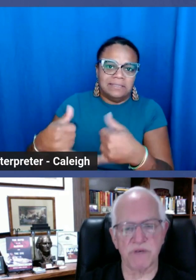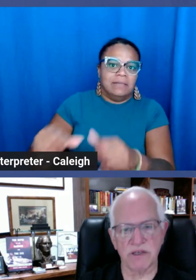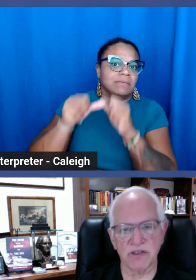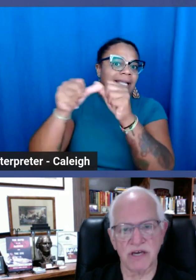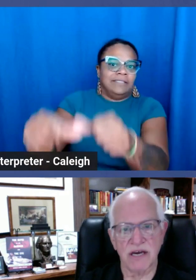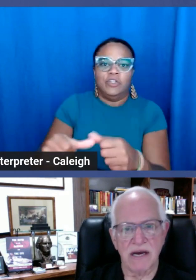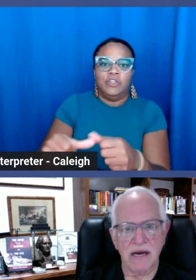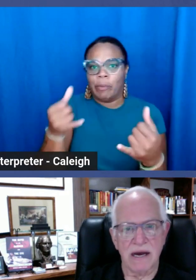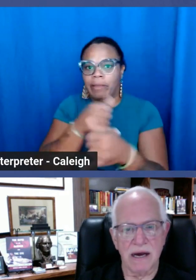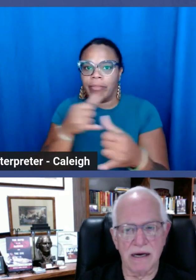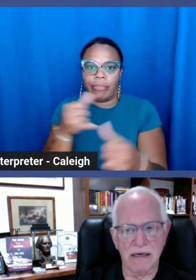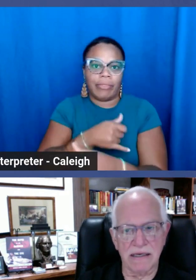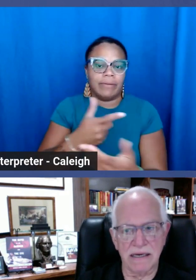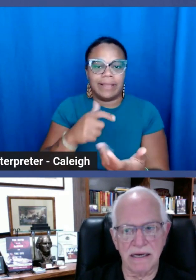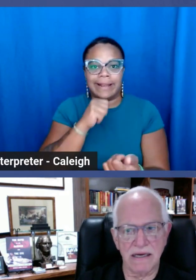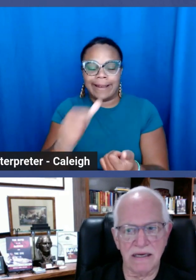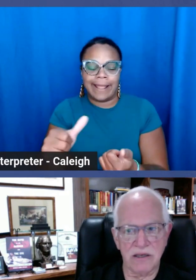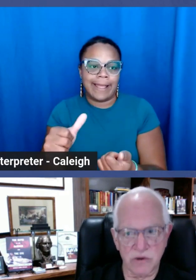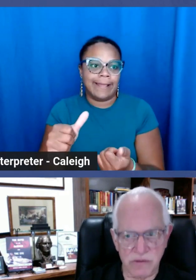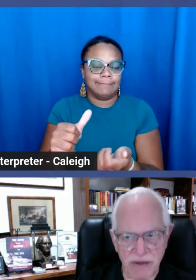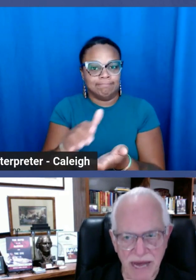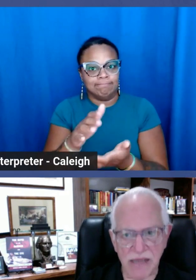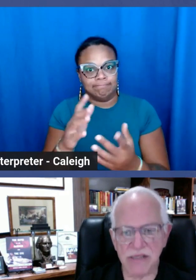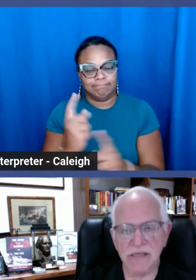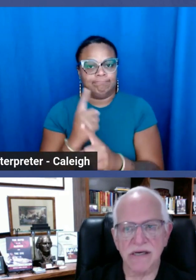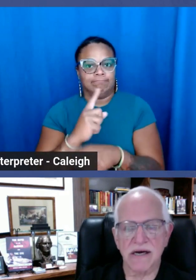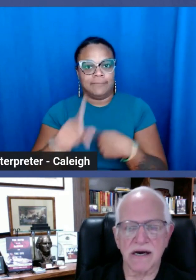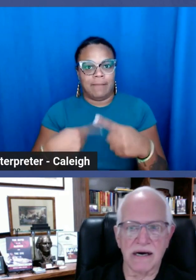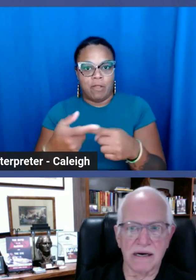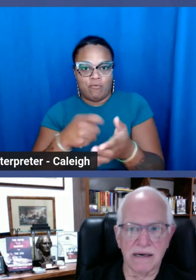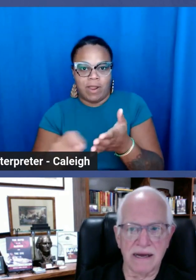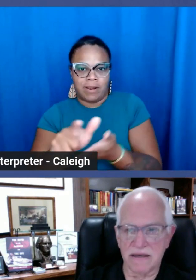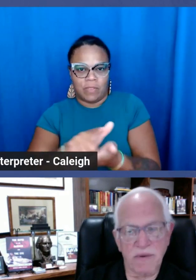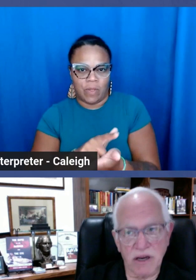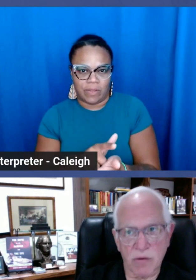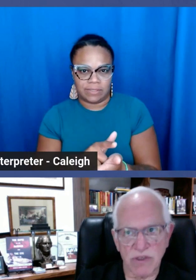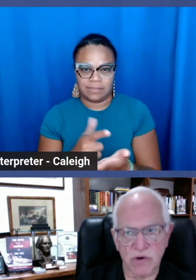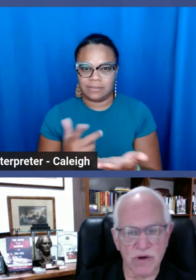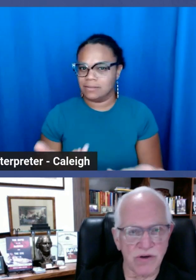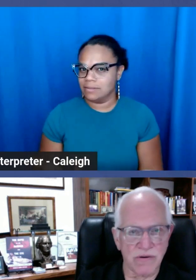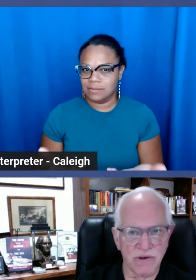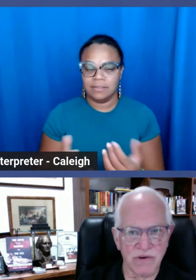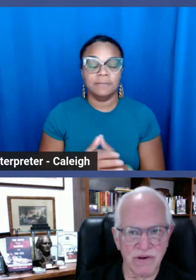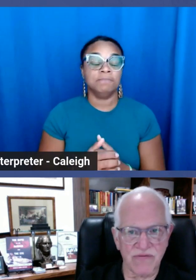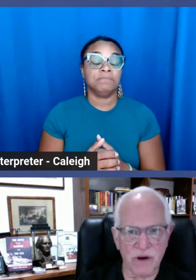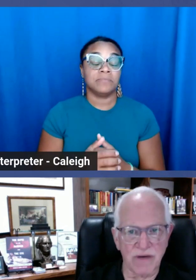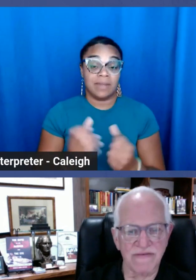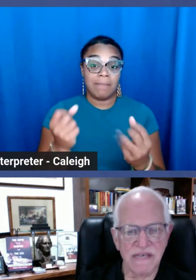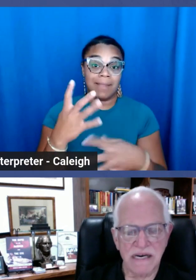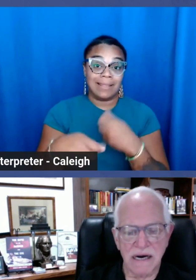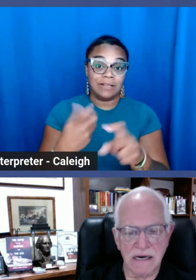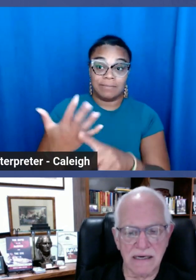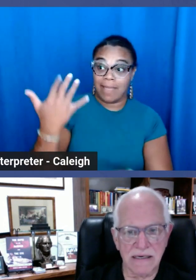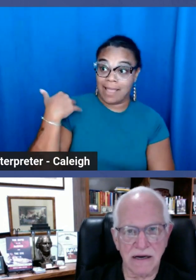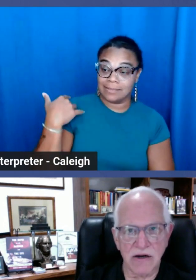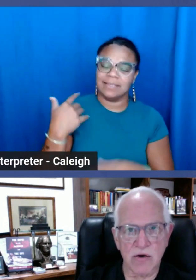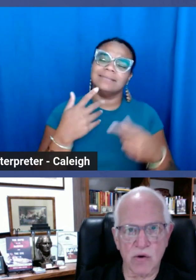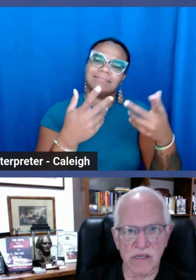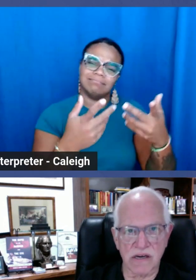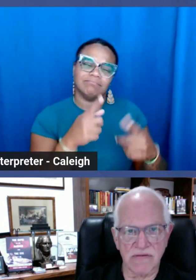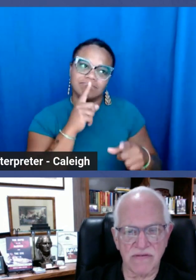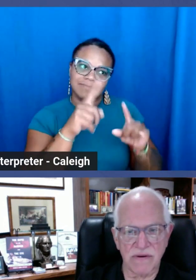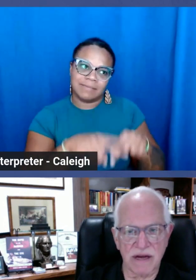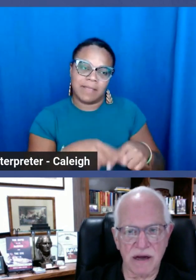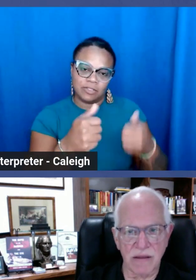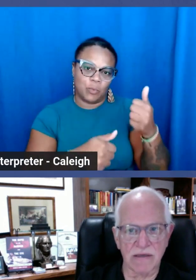regulating speech. In years past, and depending on which court you're in front of,